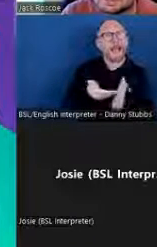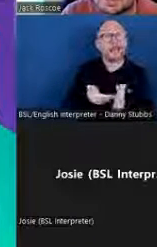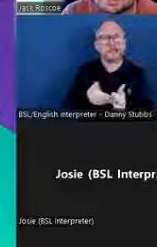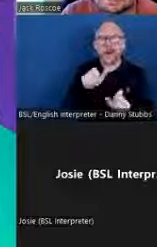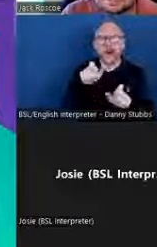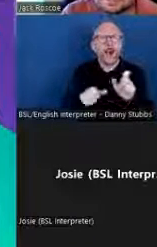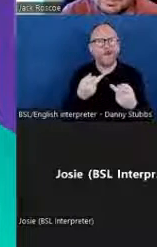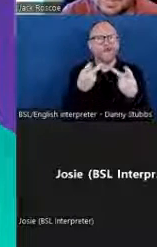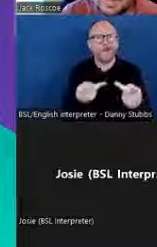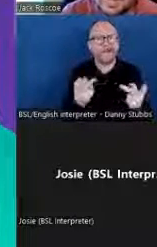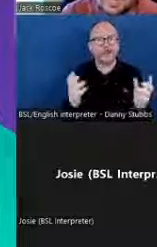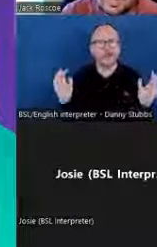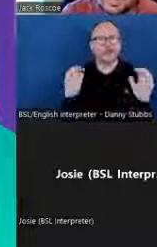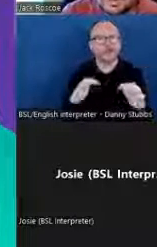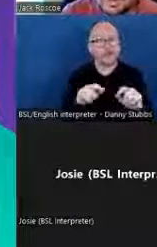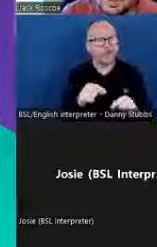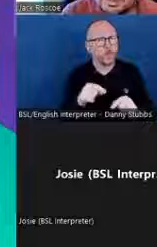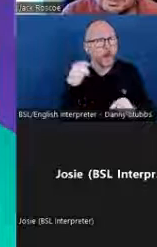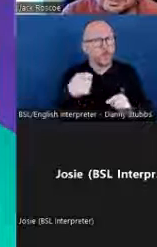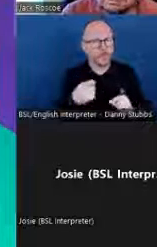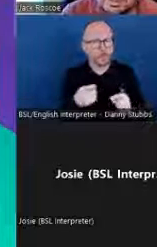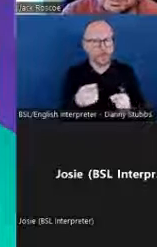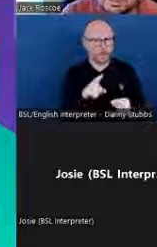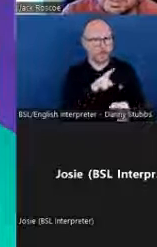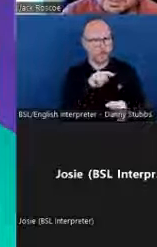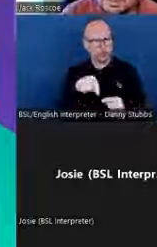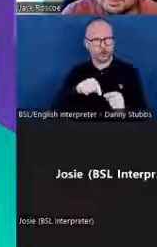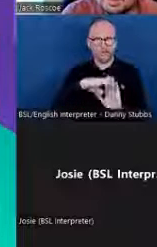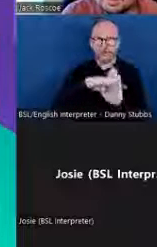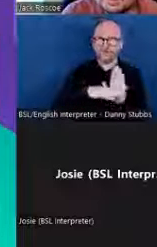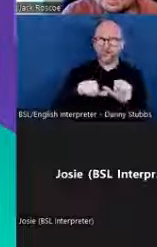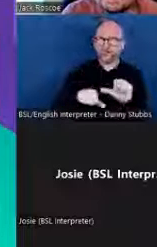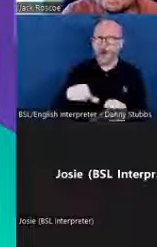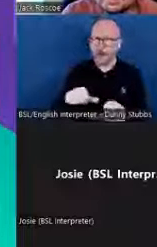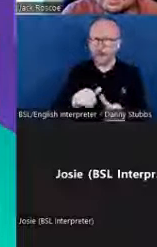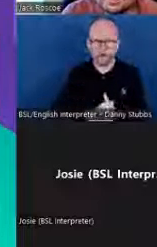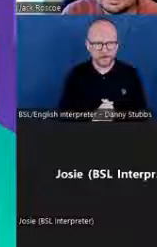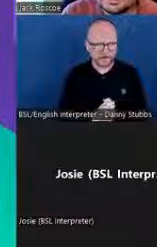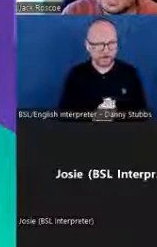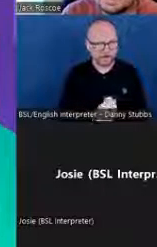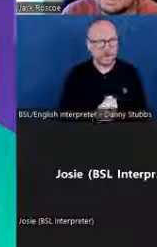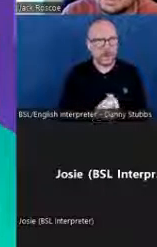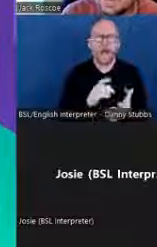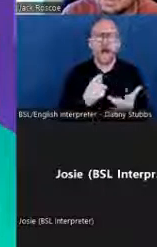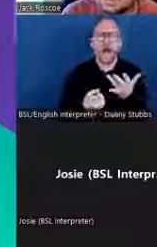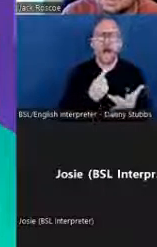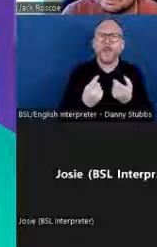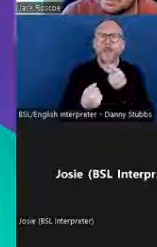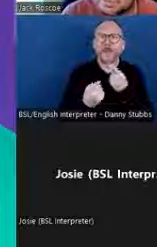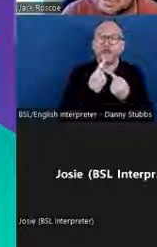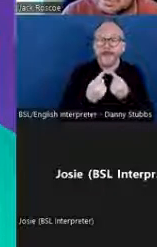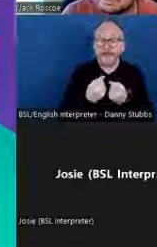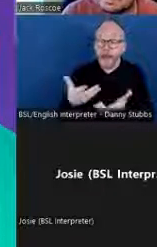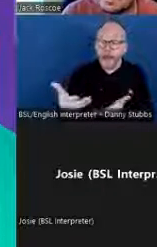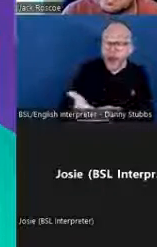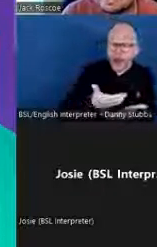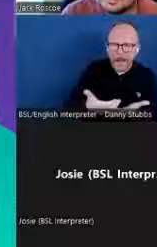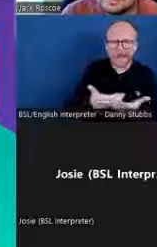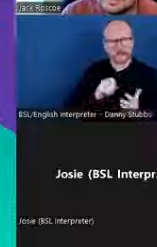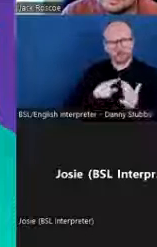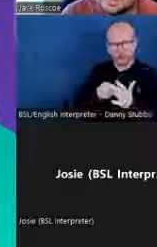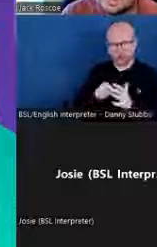of the programming. And then finally, the rest of the data appears to have been collected or measured by the project